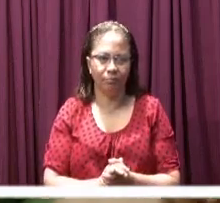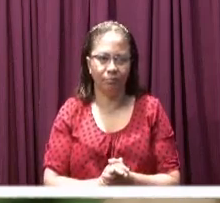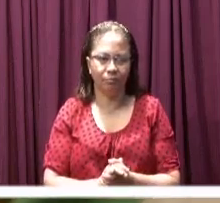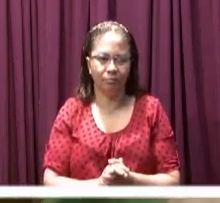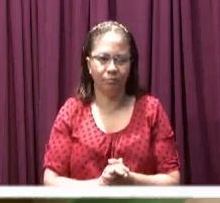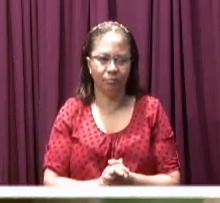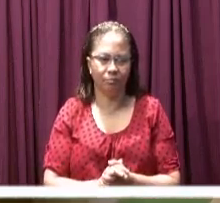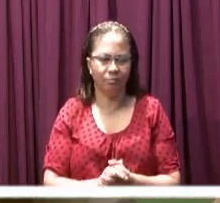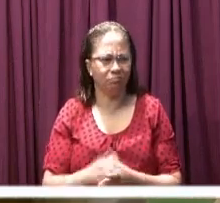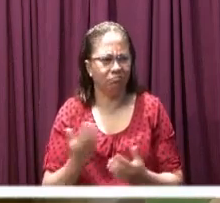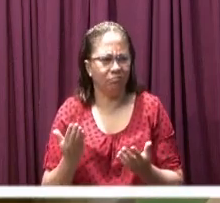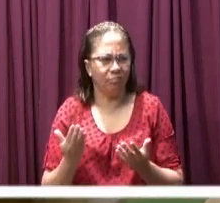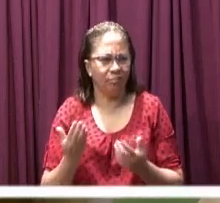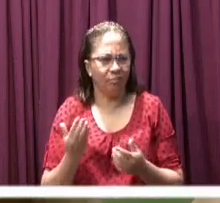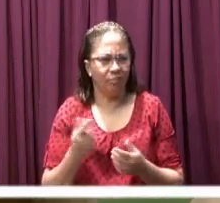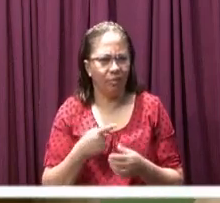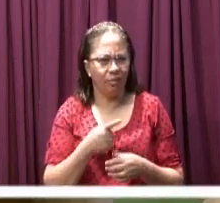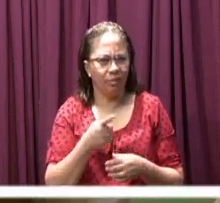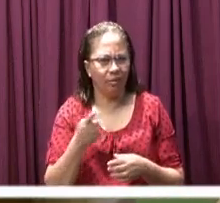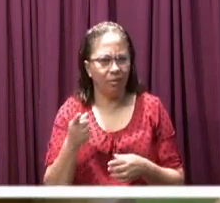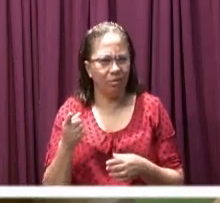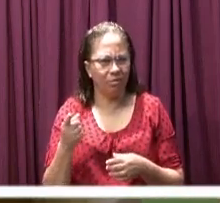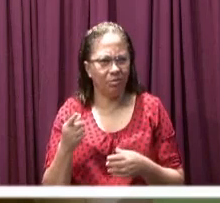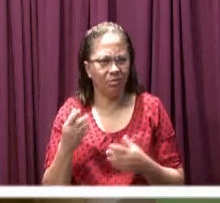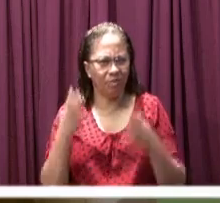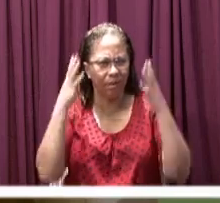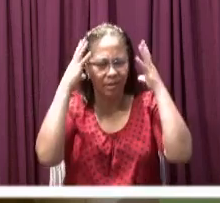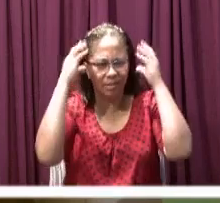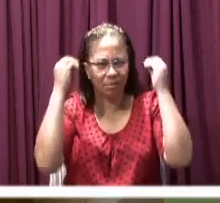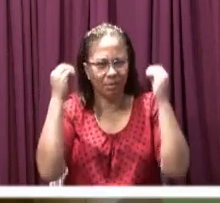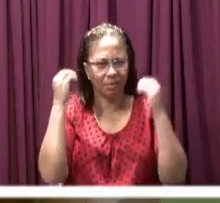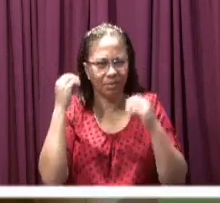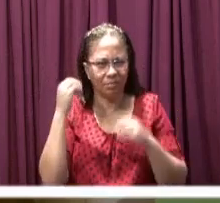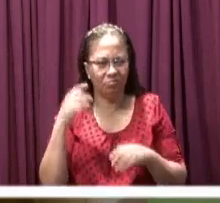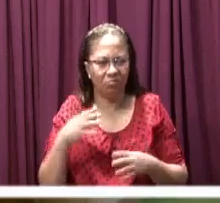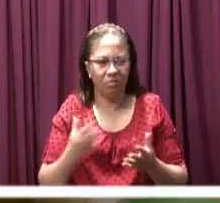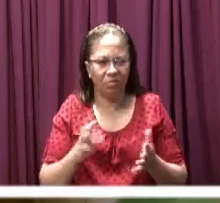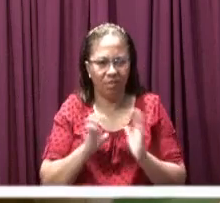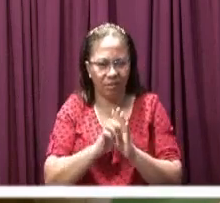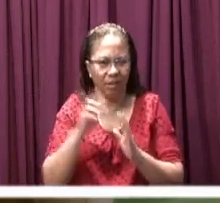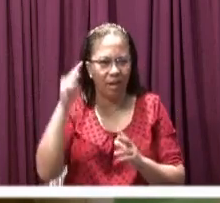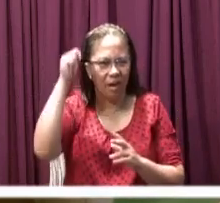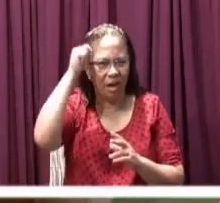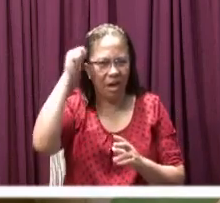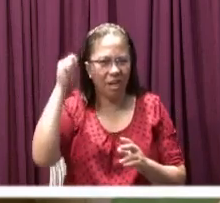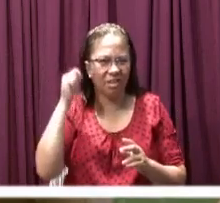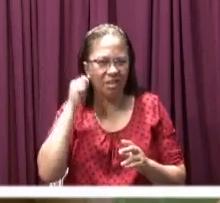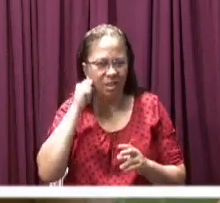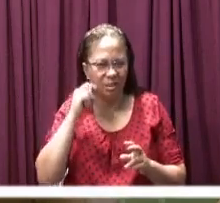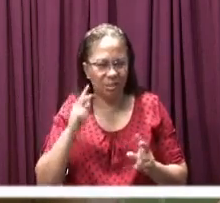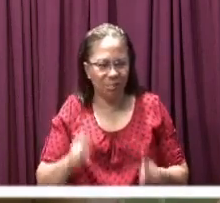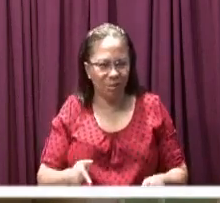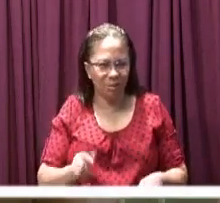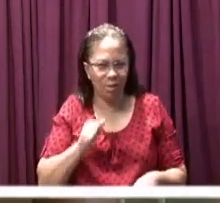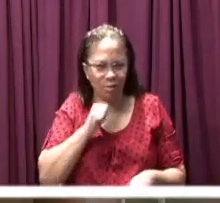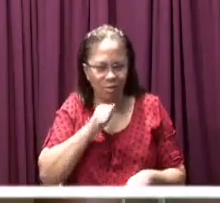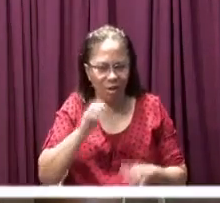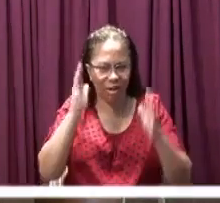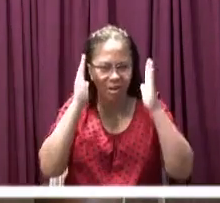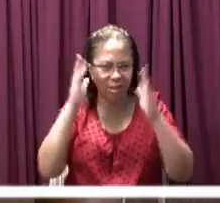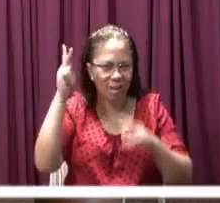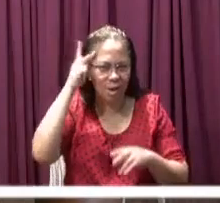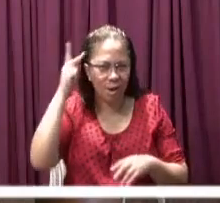Have you ever had a teenage child who has chosen not to be shepherded? Ever?